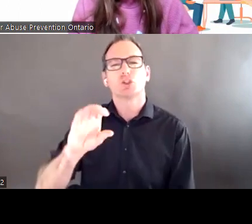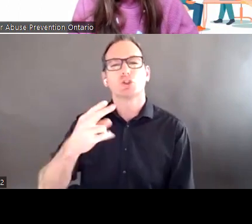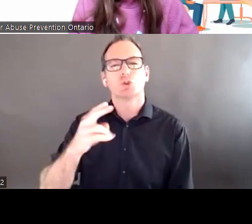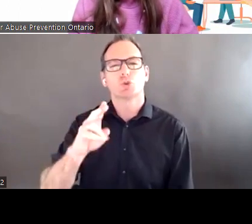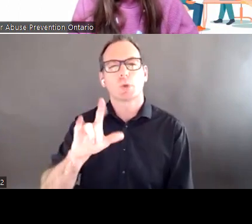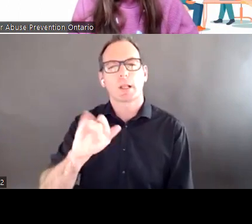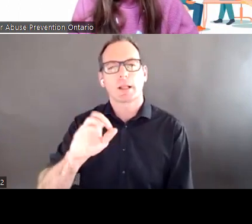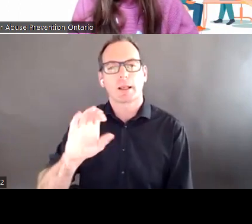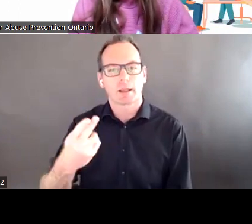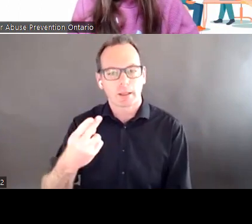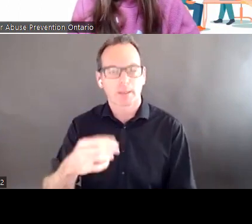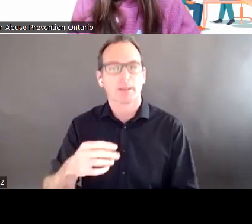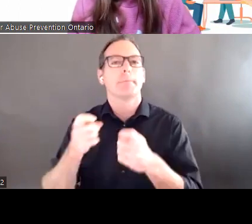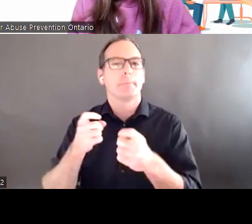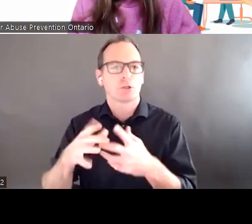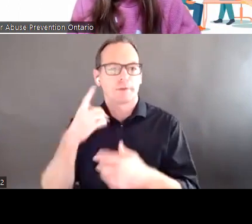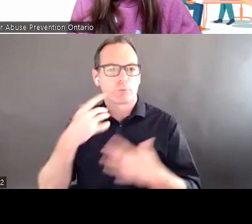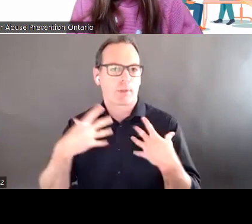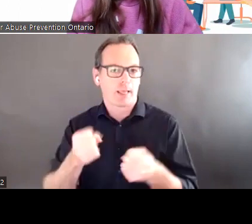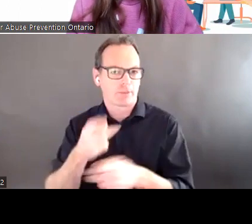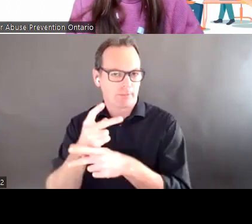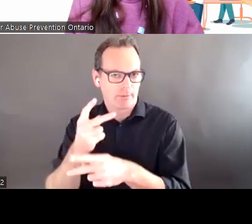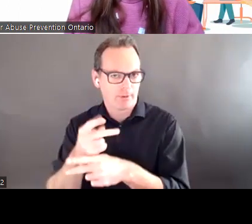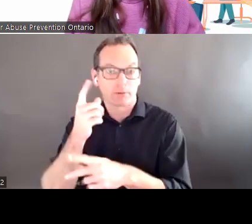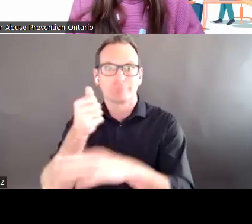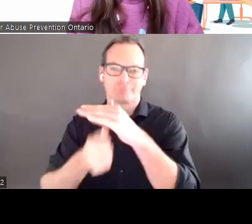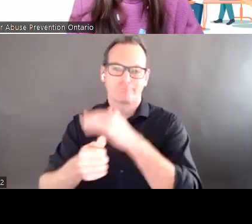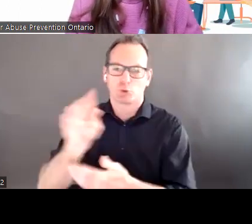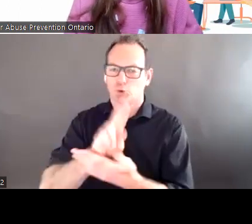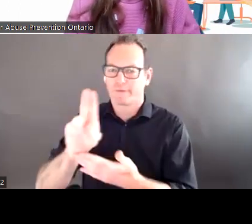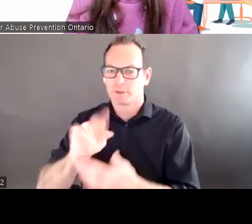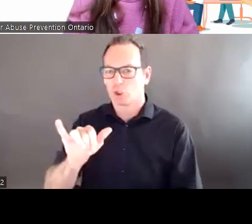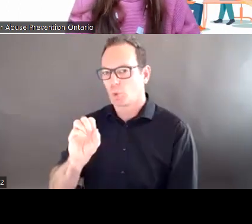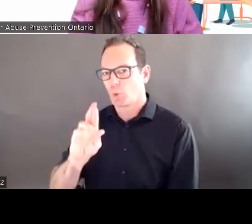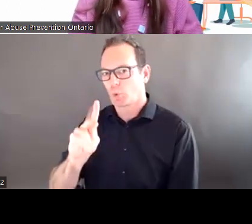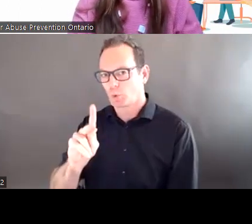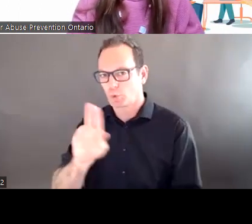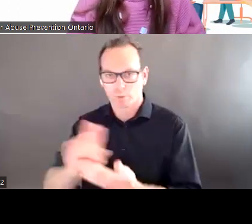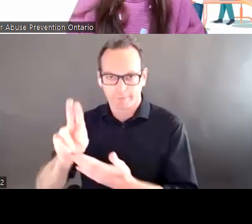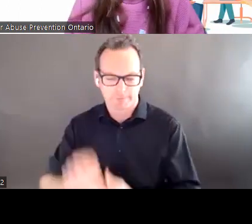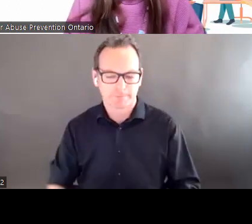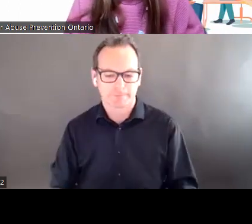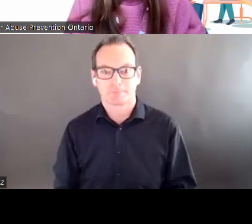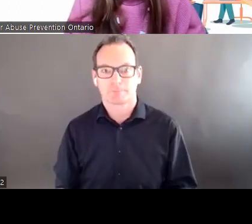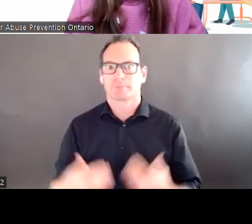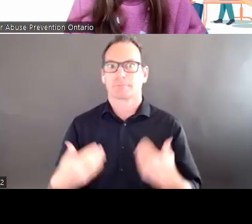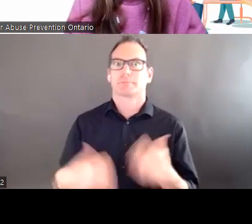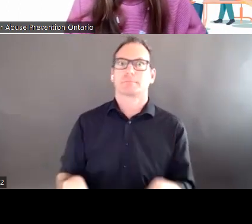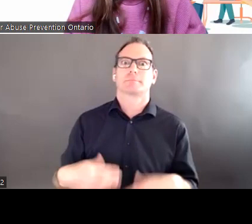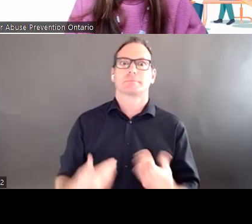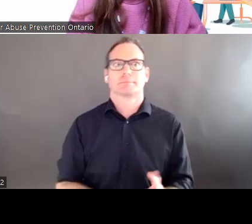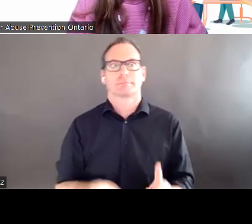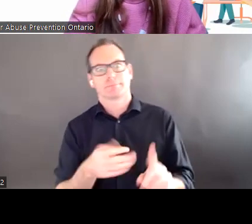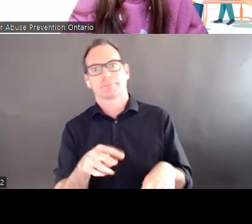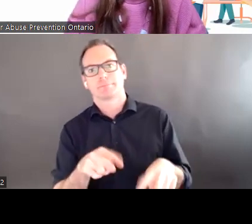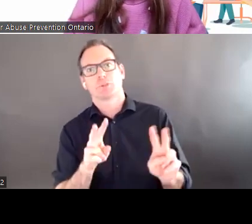University. Wow. So we are in the hands of an esteemed speaker, an expert in this issue.